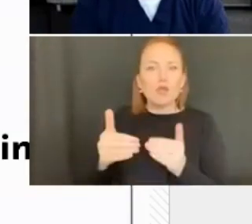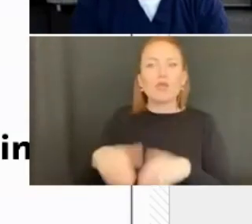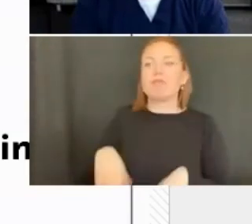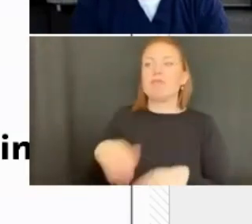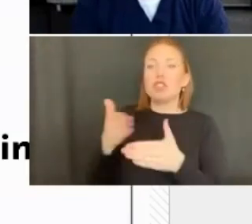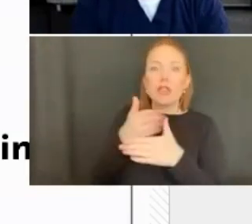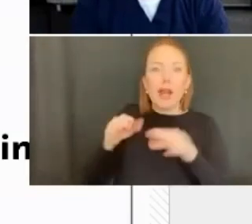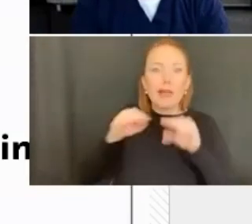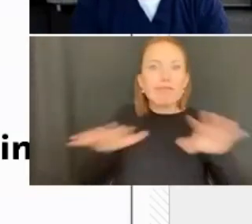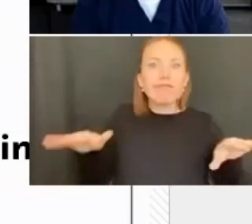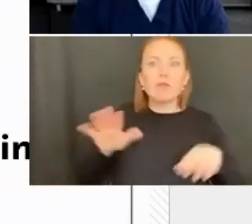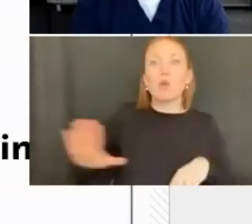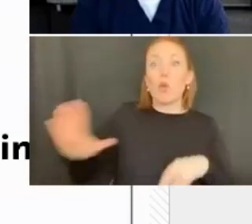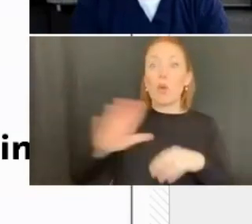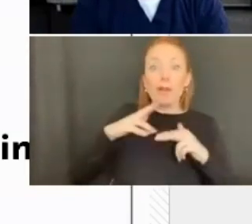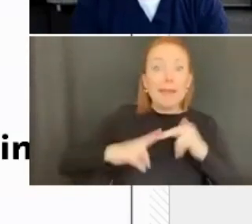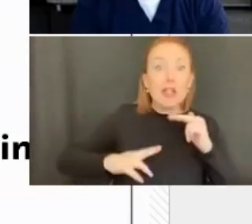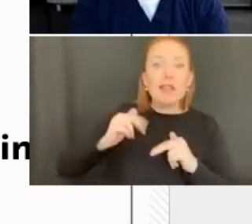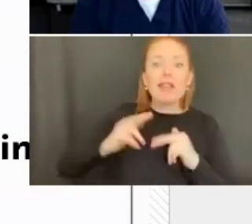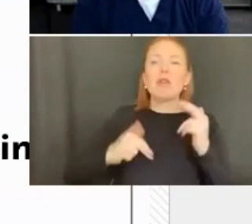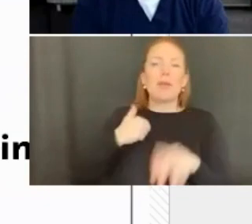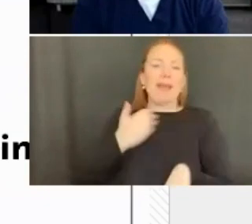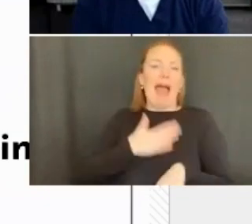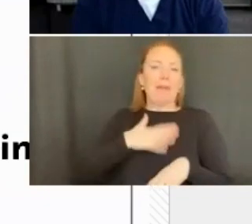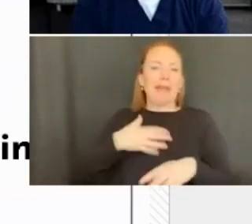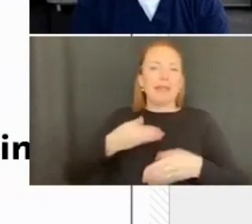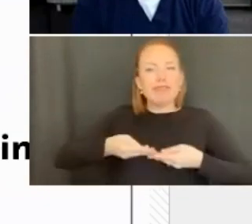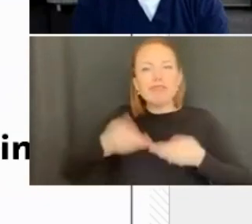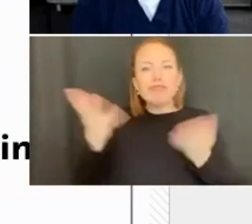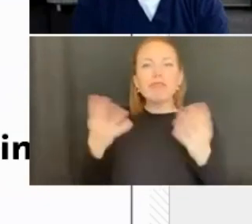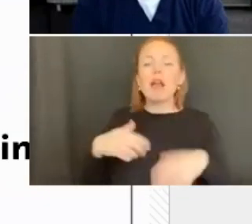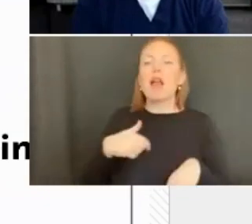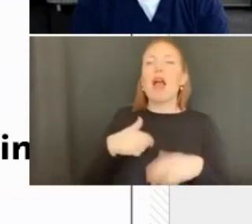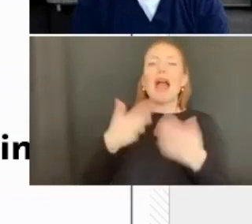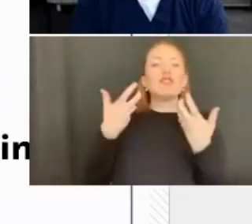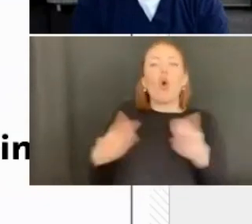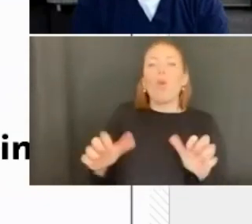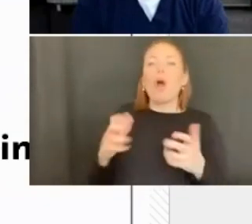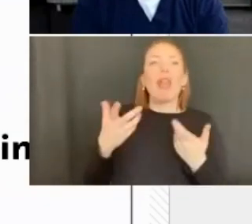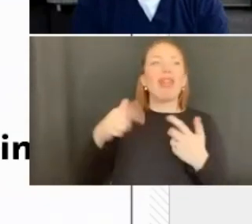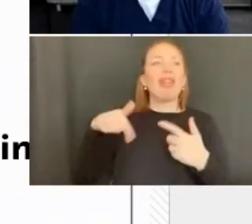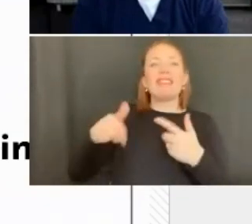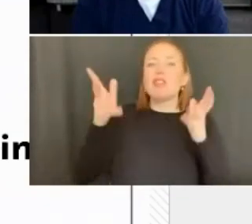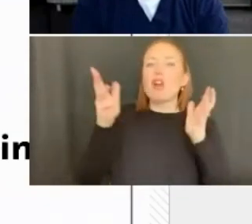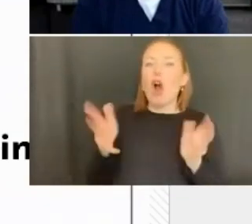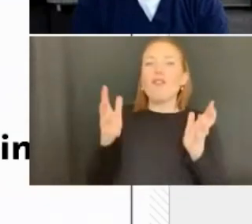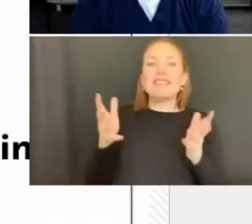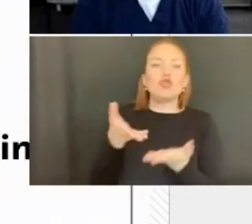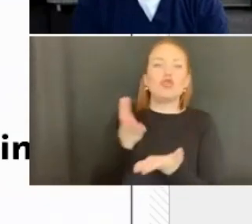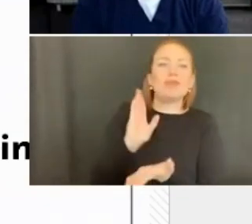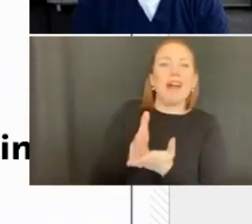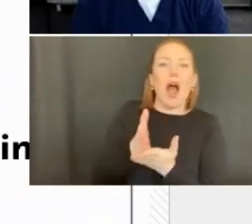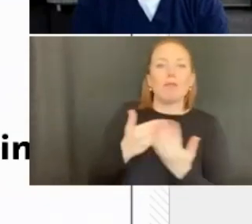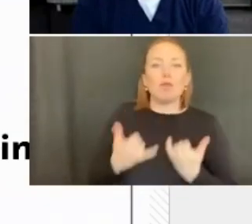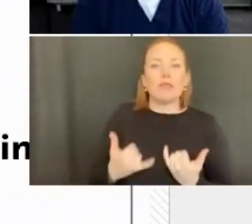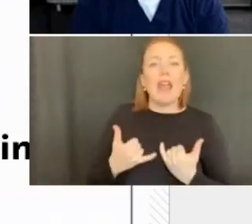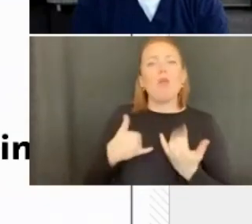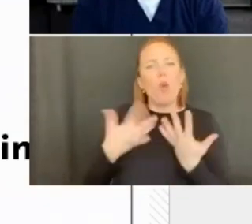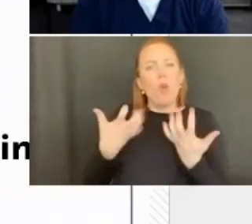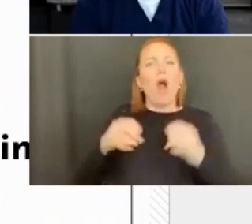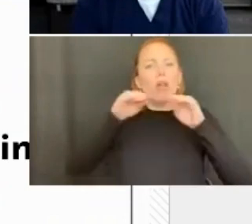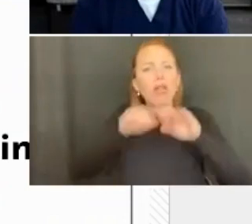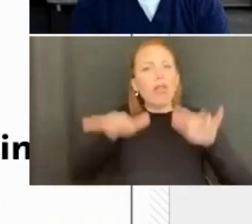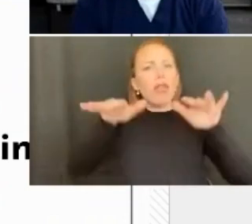because we love to give these out and not let the conversation fizzle out today. We wanted to start here and go into the classroom. So